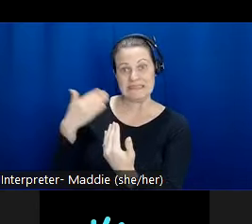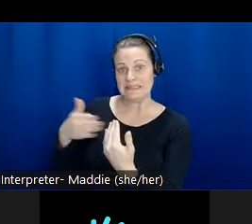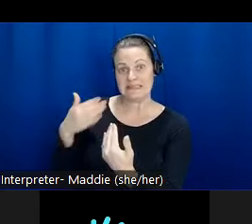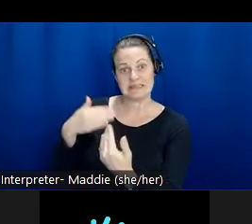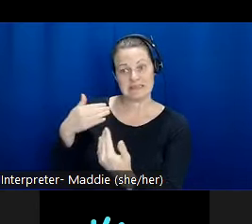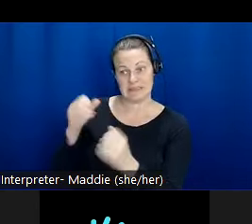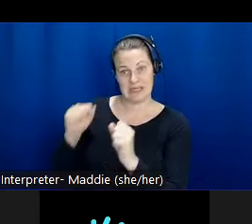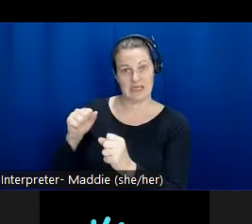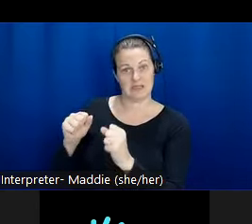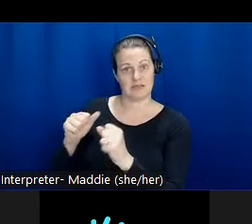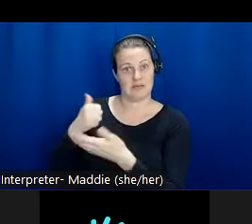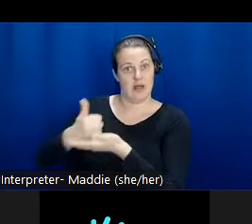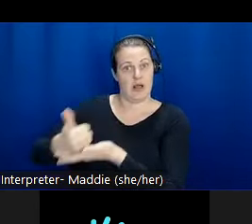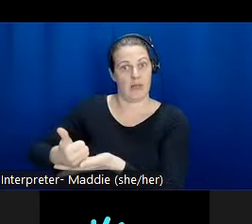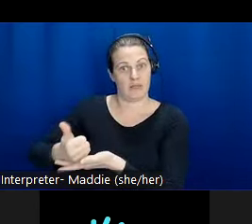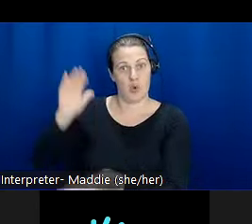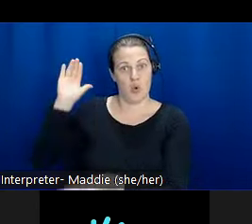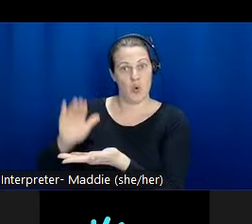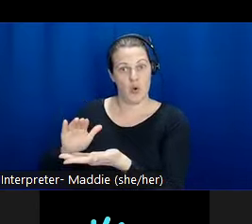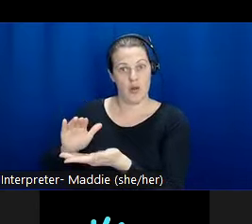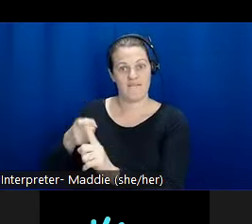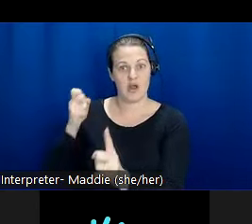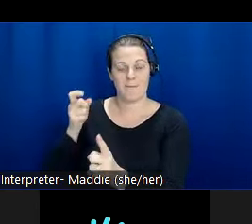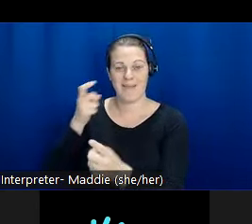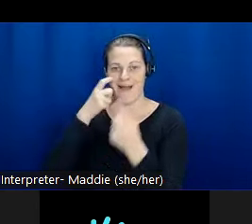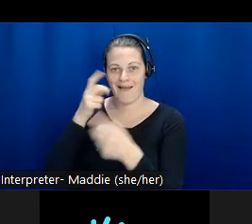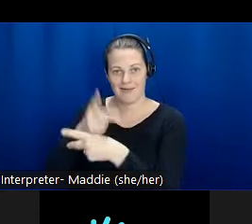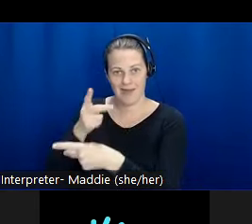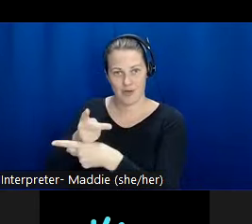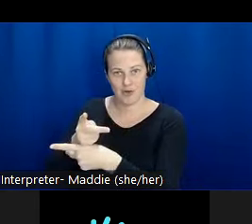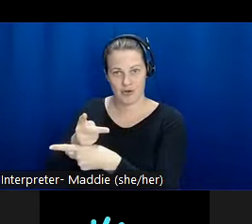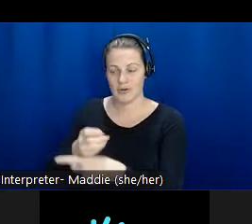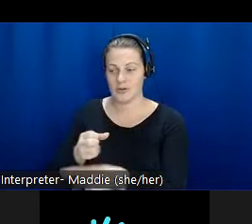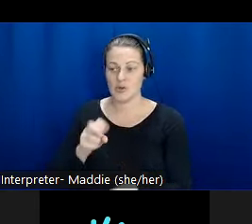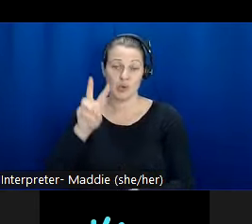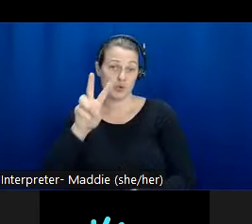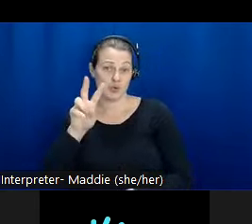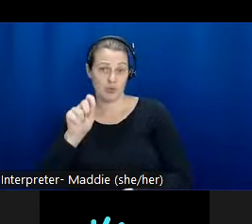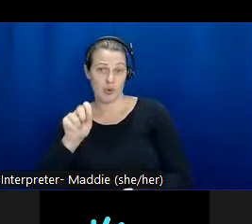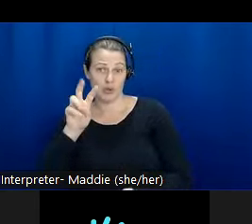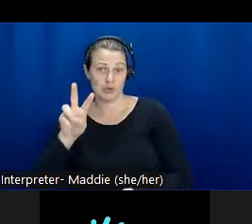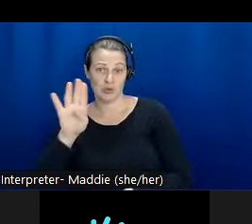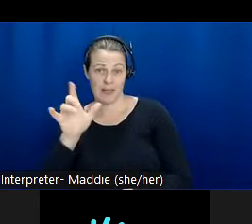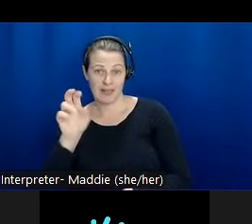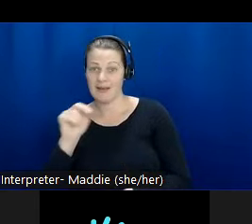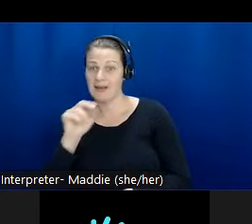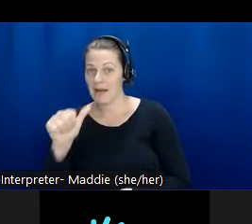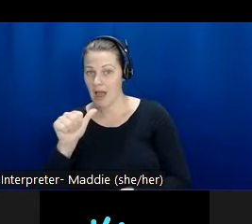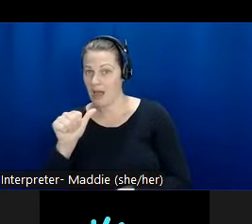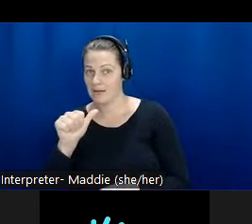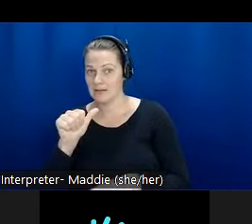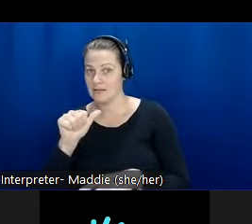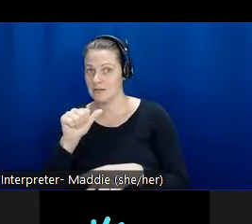care. So this 2.2 billion isn't an indicator of who globally has low